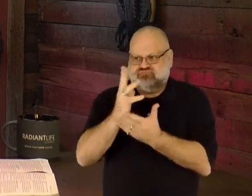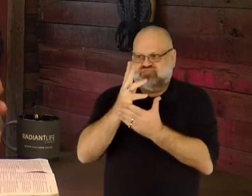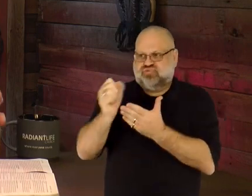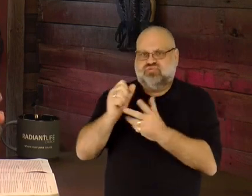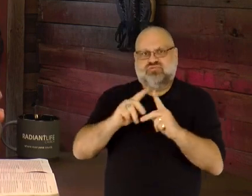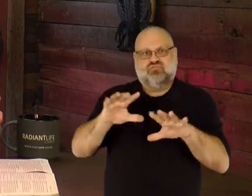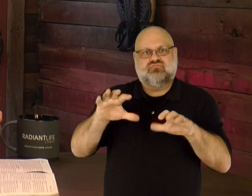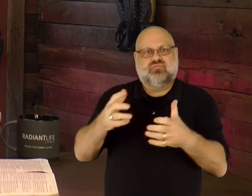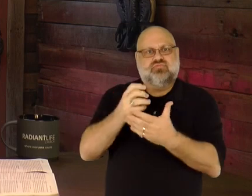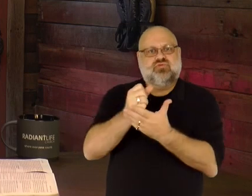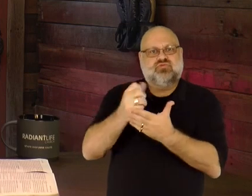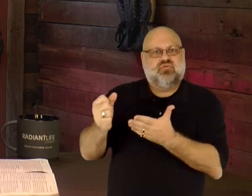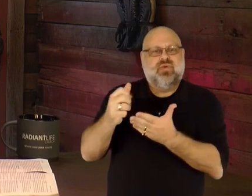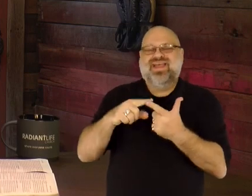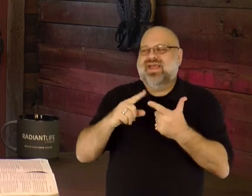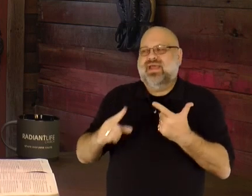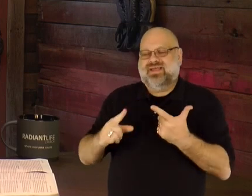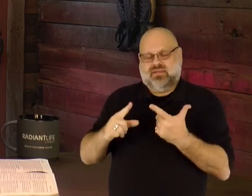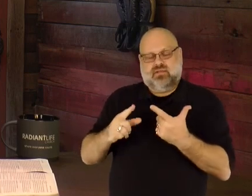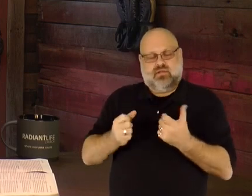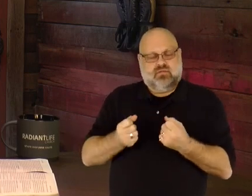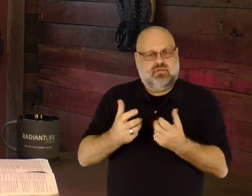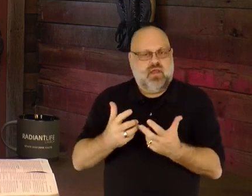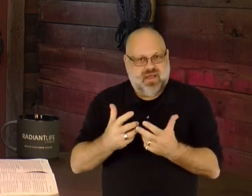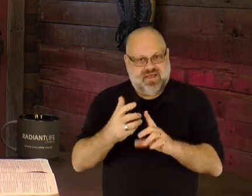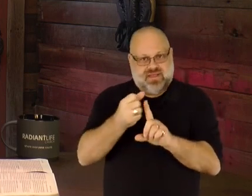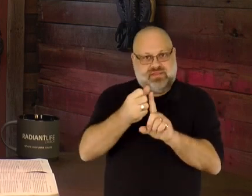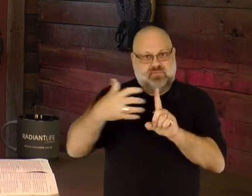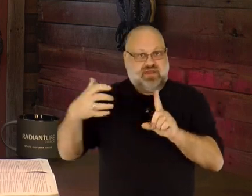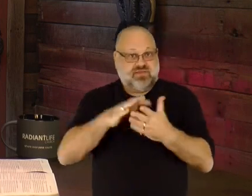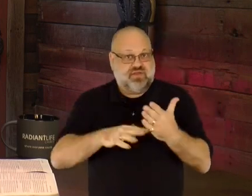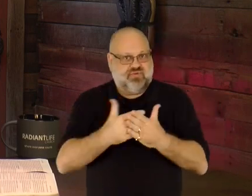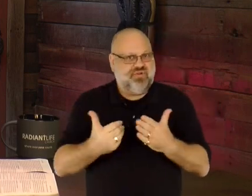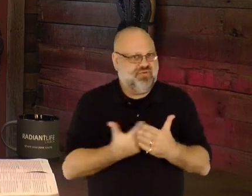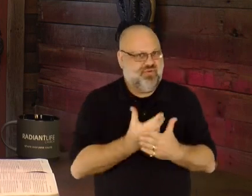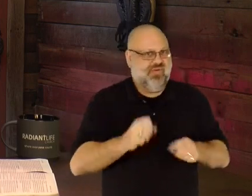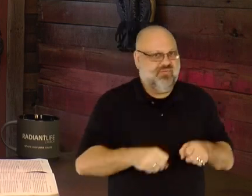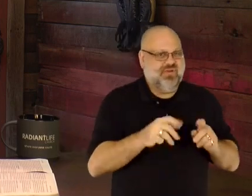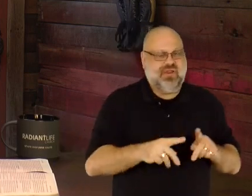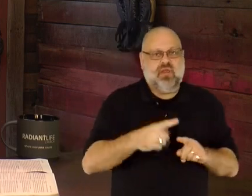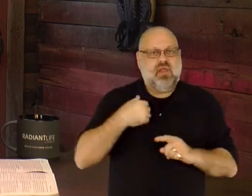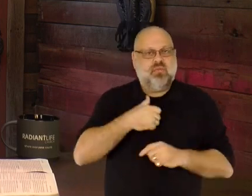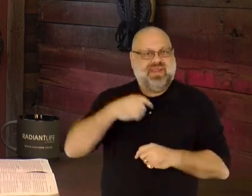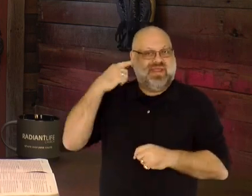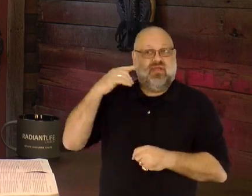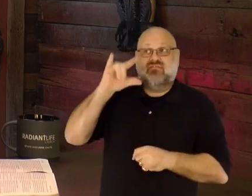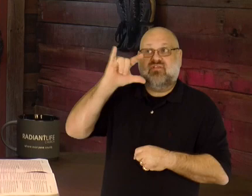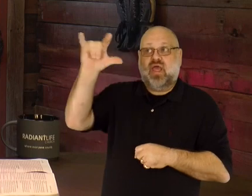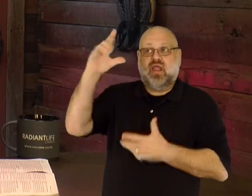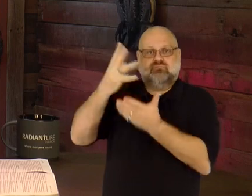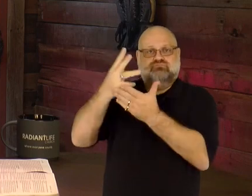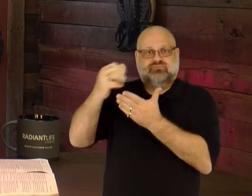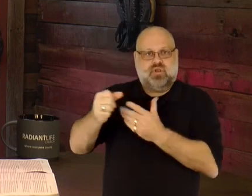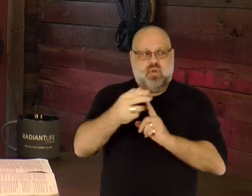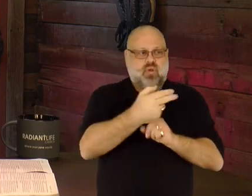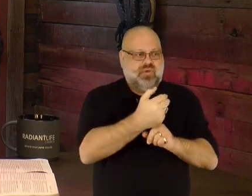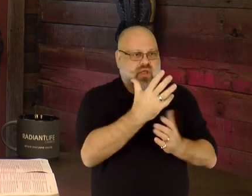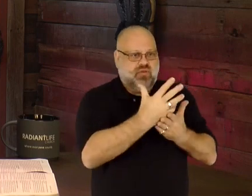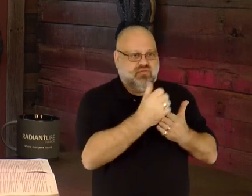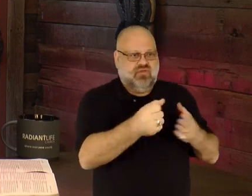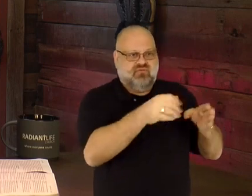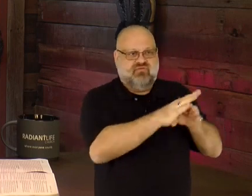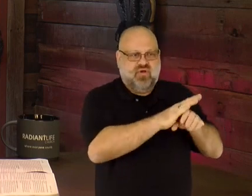in expanded schedules and new opportunities. When we hear that a flight is sold out, a hotel is sold out, or our